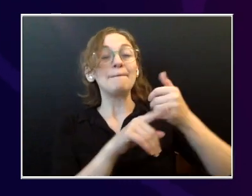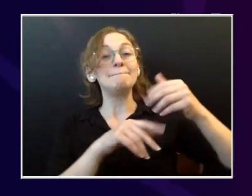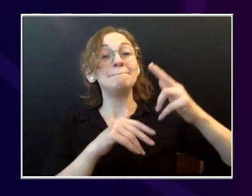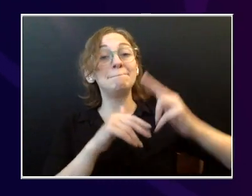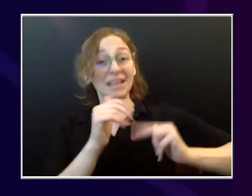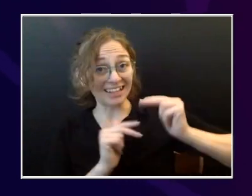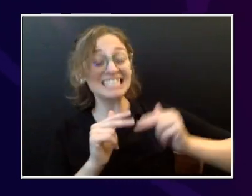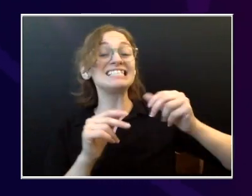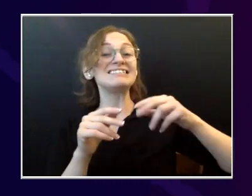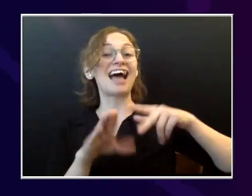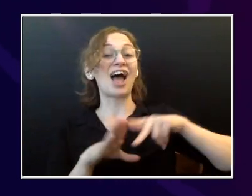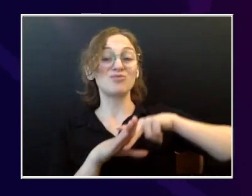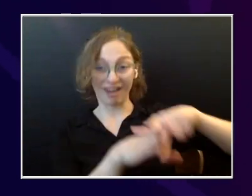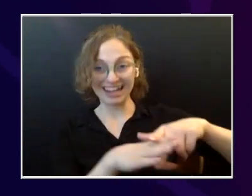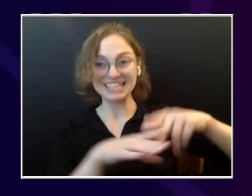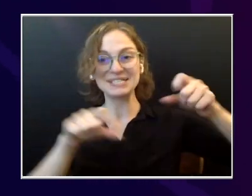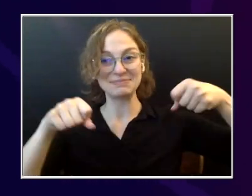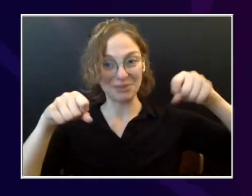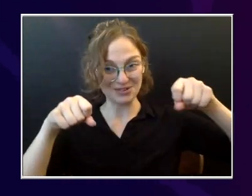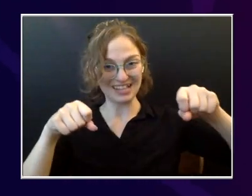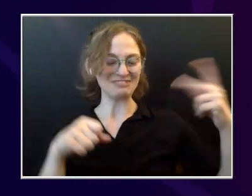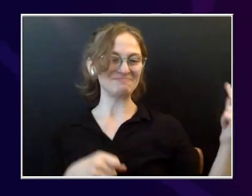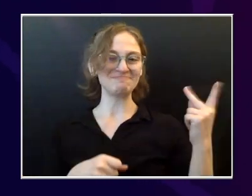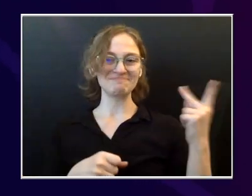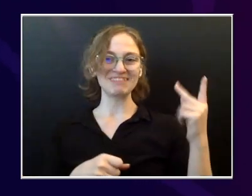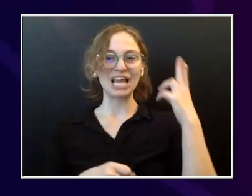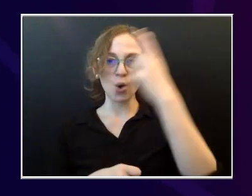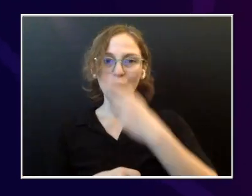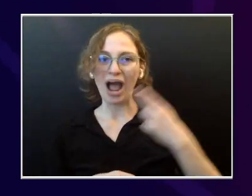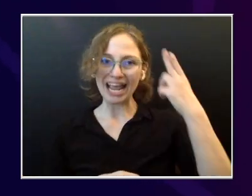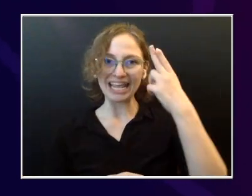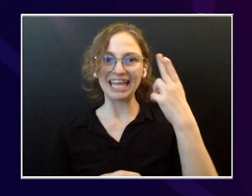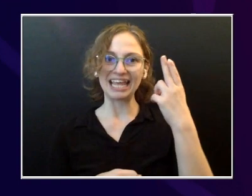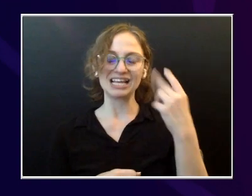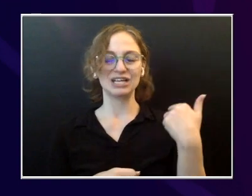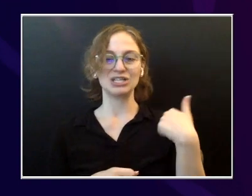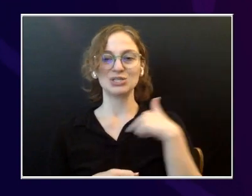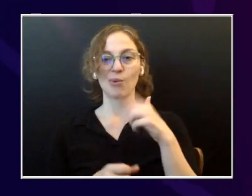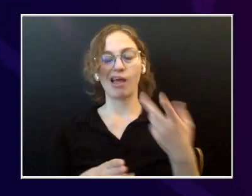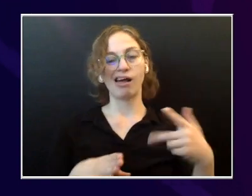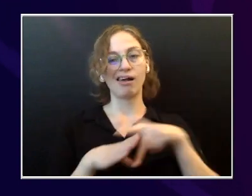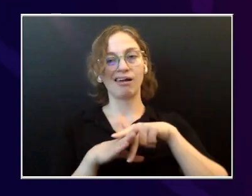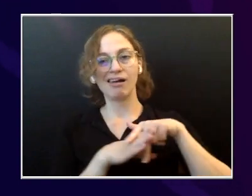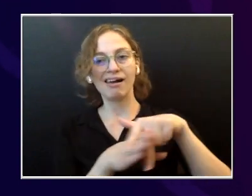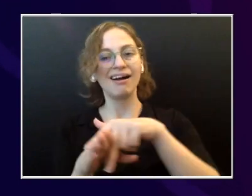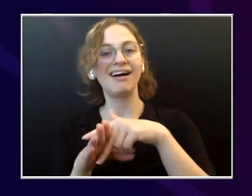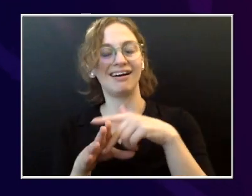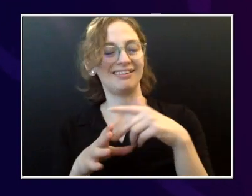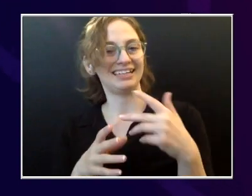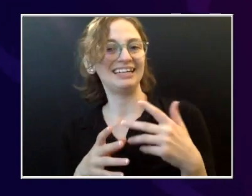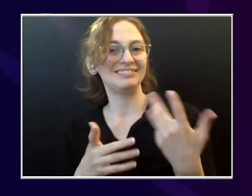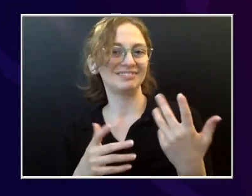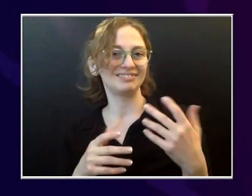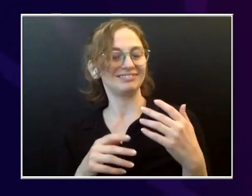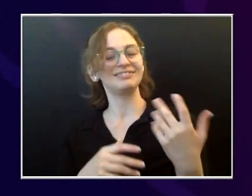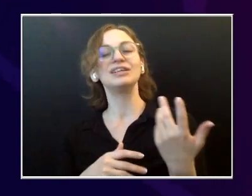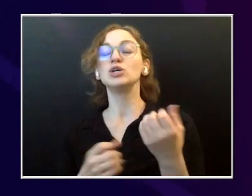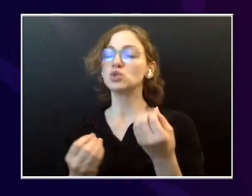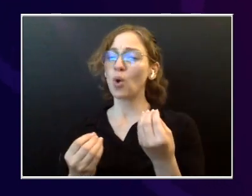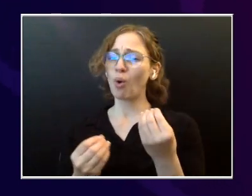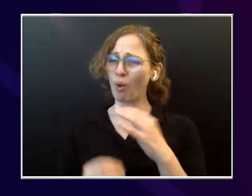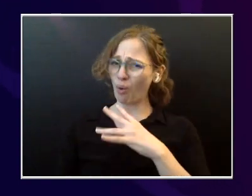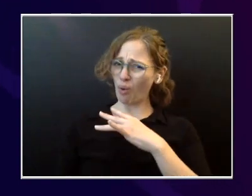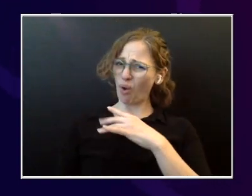us in Hawaii, and we got on a bike and did the road to Hana. Cool. So. And you've also done some pretty, is that you? Yeah. Okay,